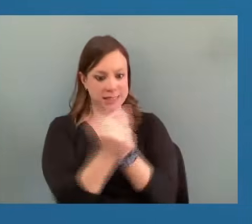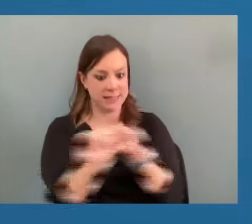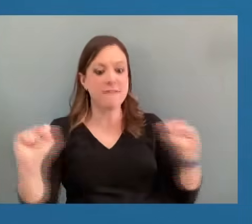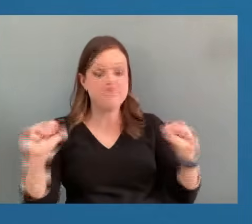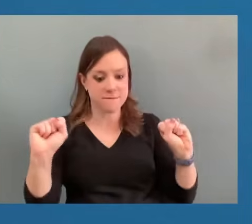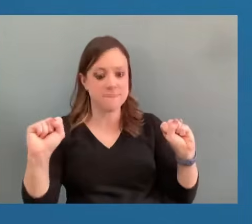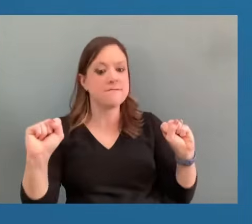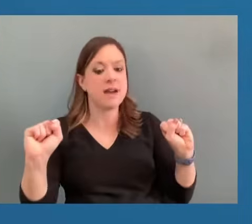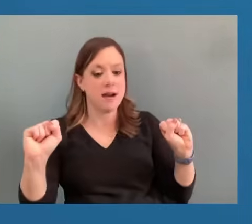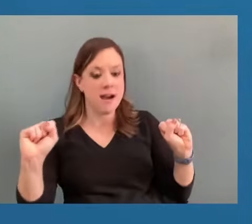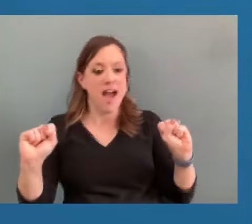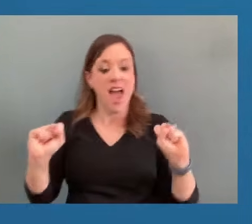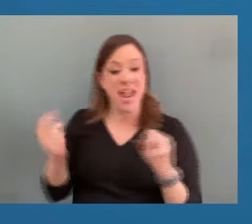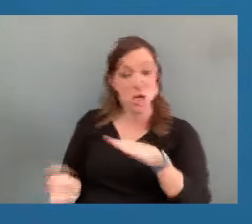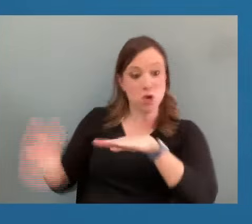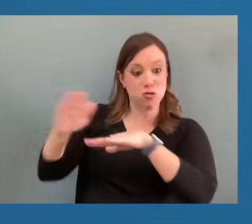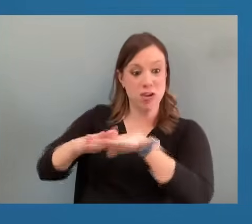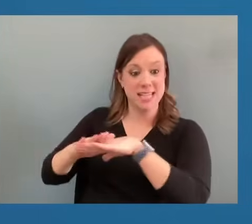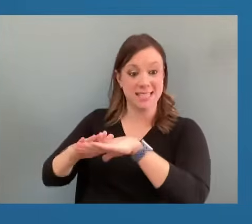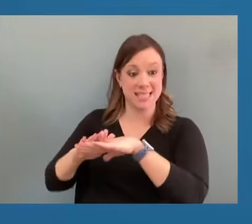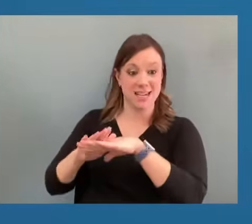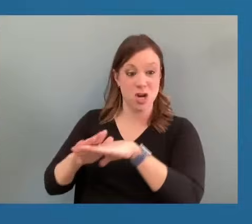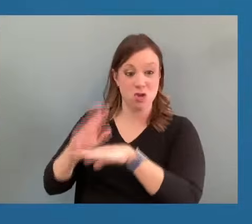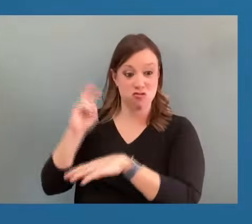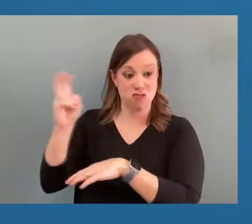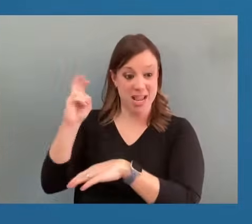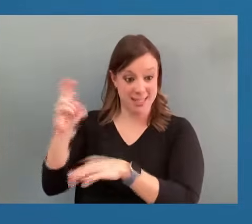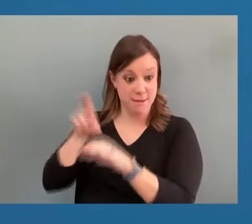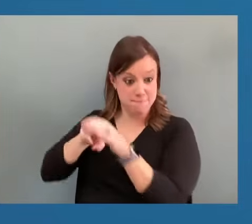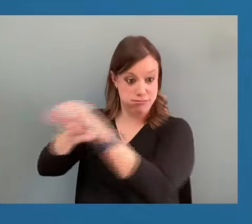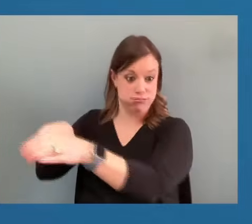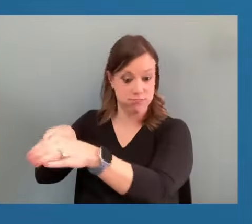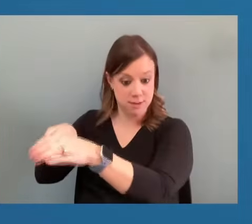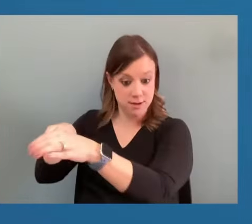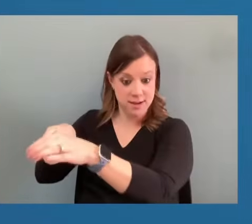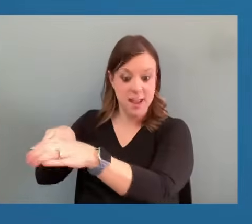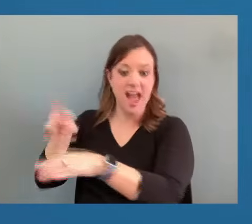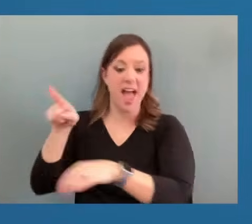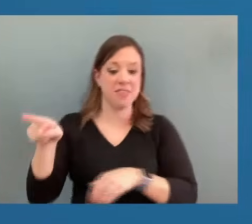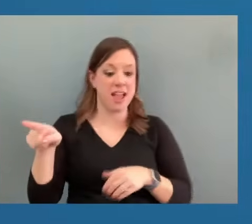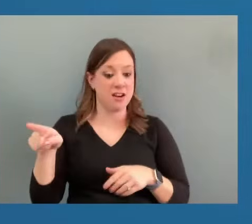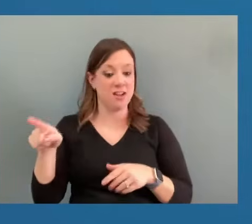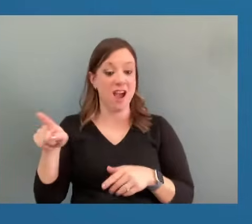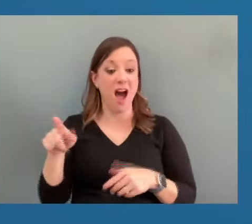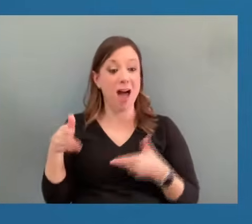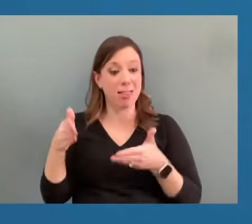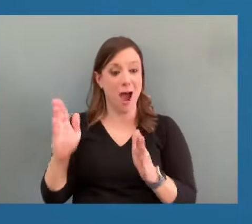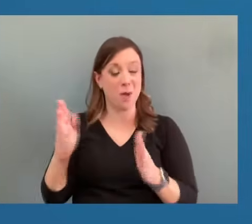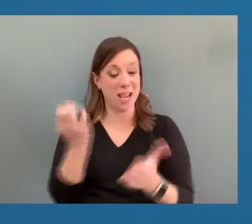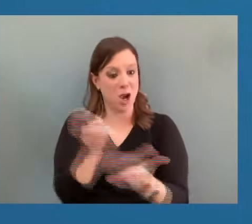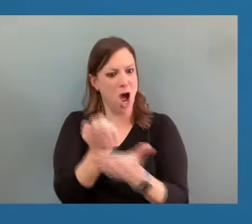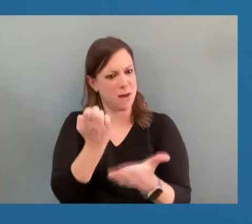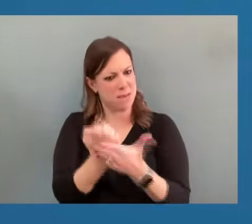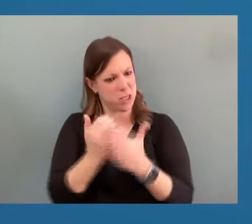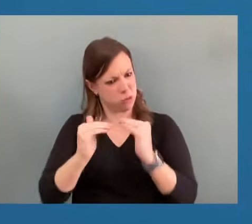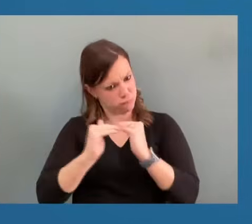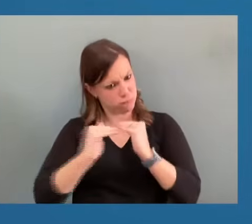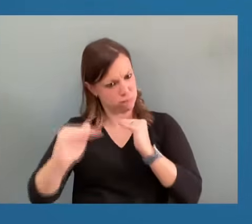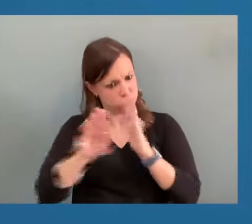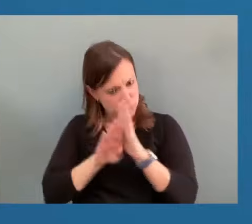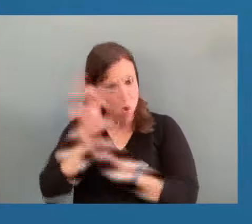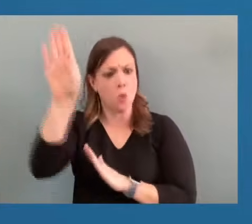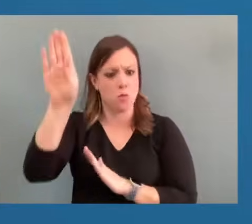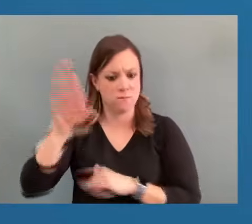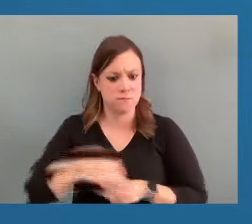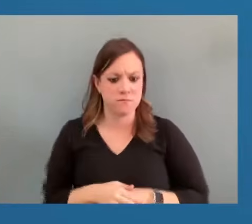to remain strong. A new analysis released today by RPA and Hunter College reinforces the clear benefits